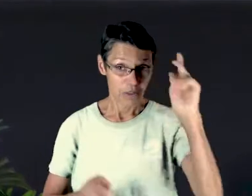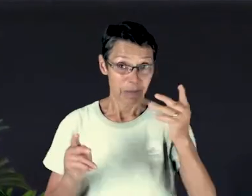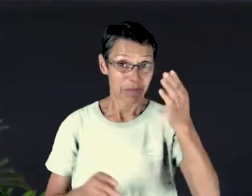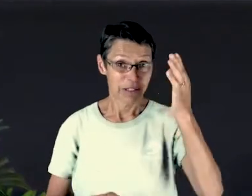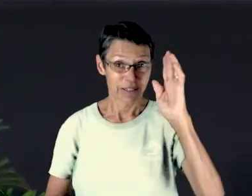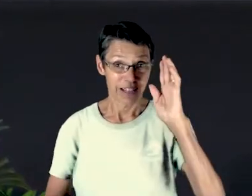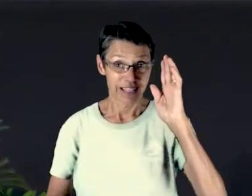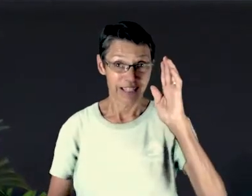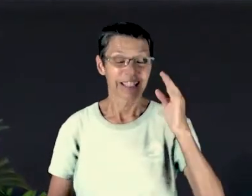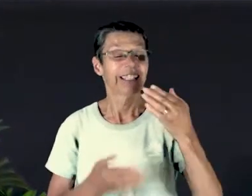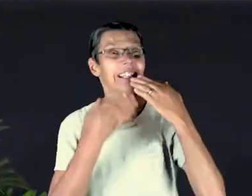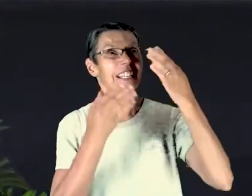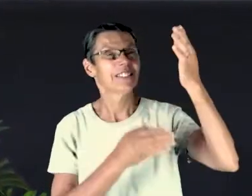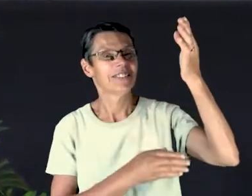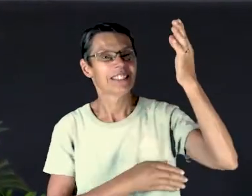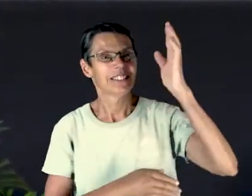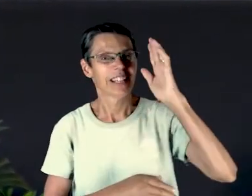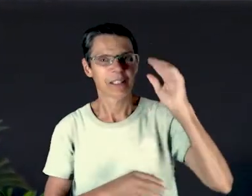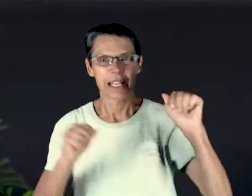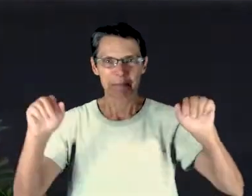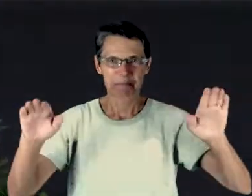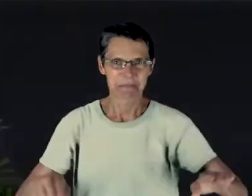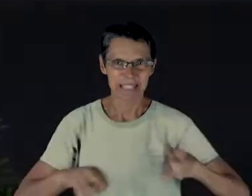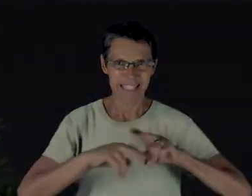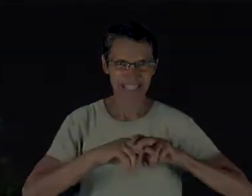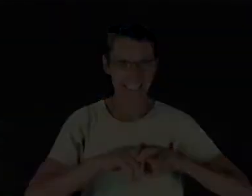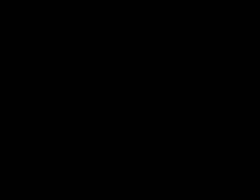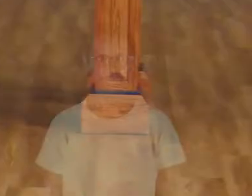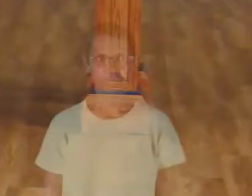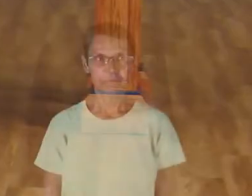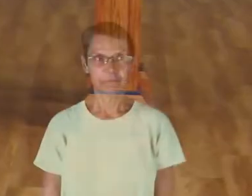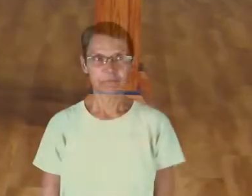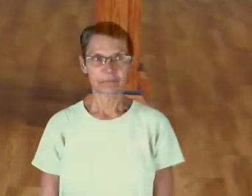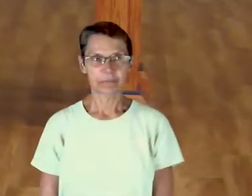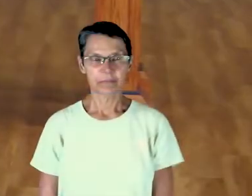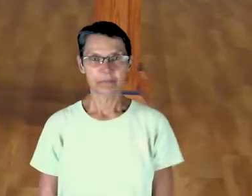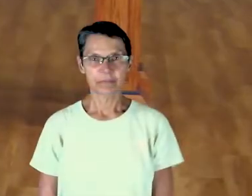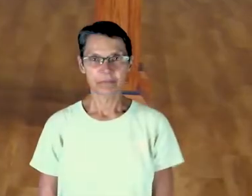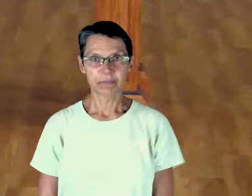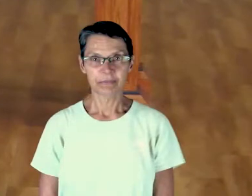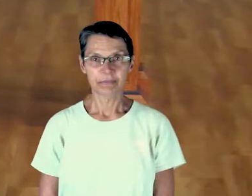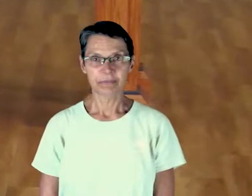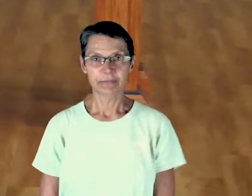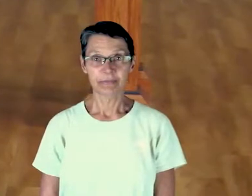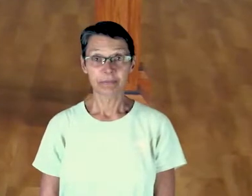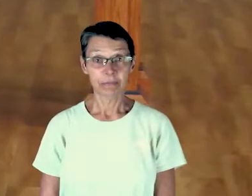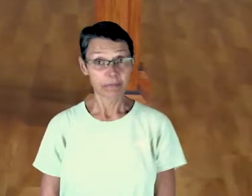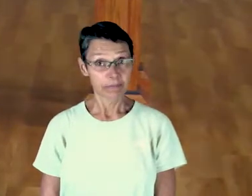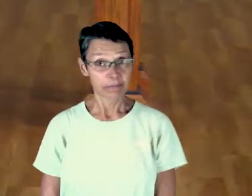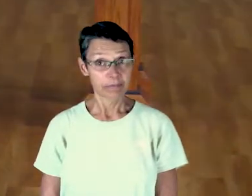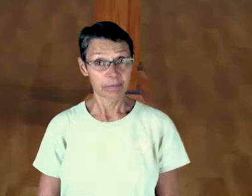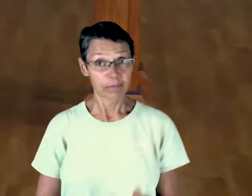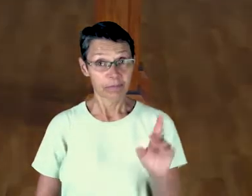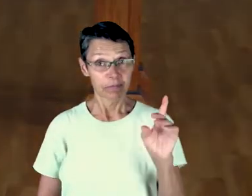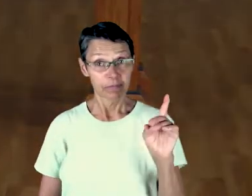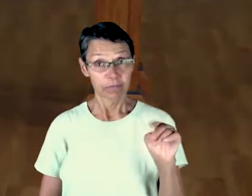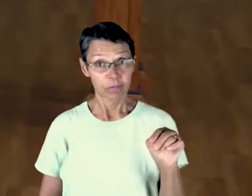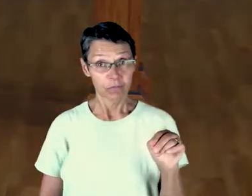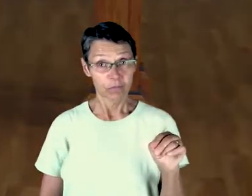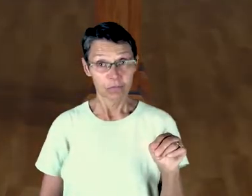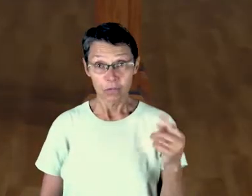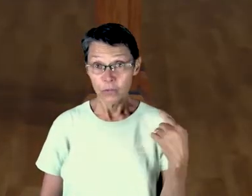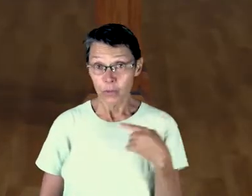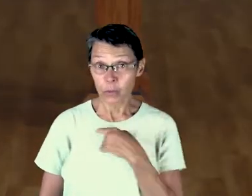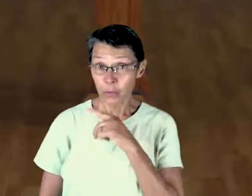people of God. Thanks be to God. You may be seated. Do we really want to, you know, reconnect